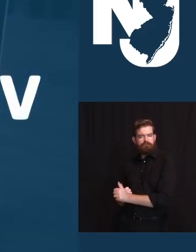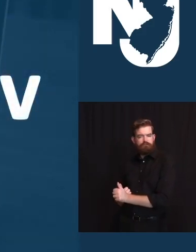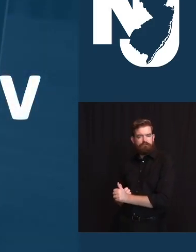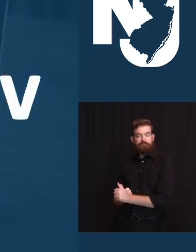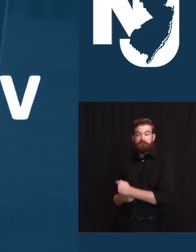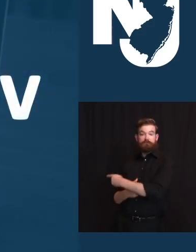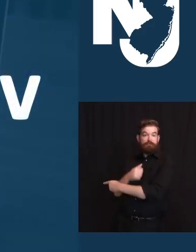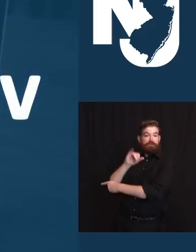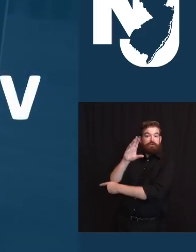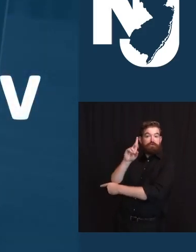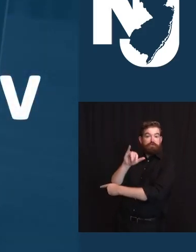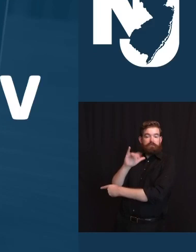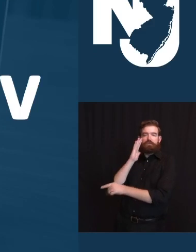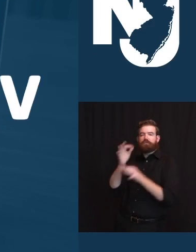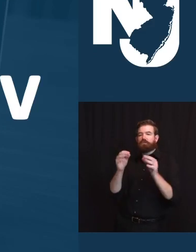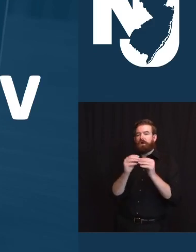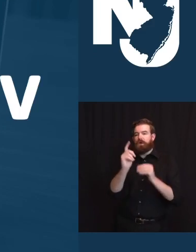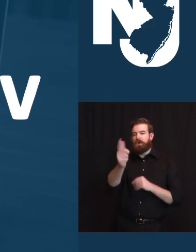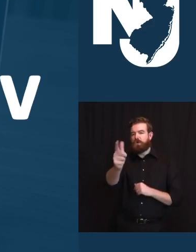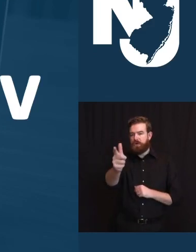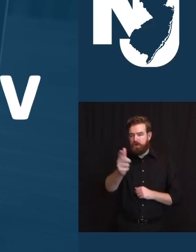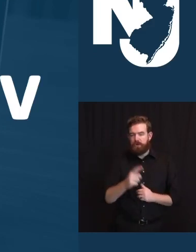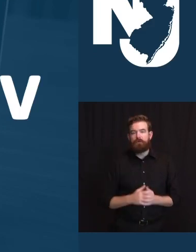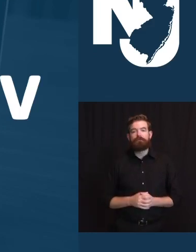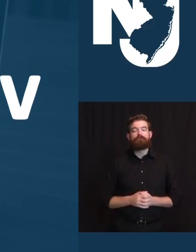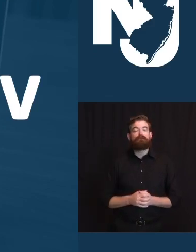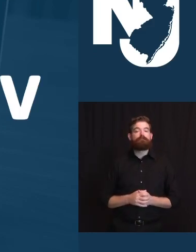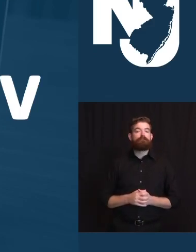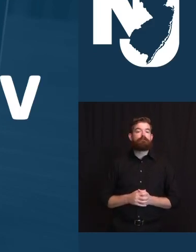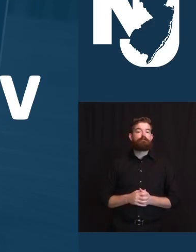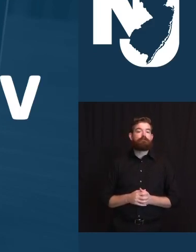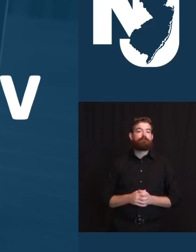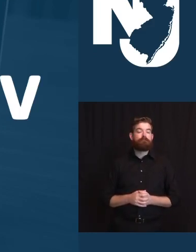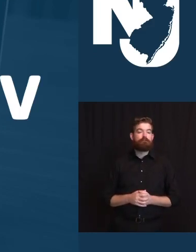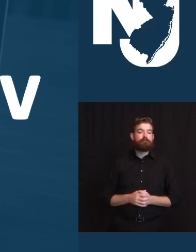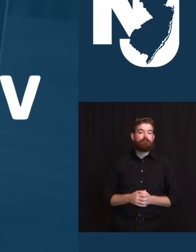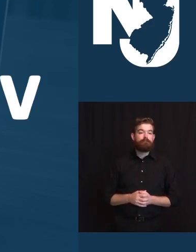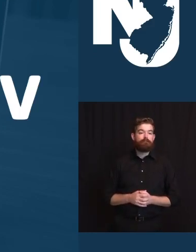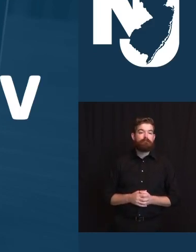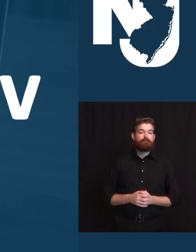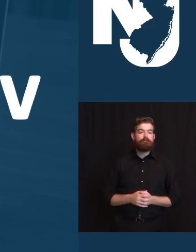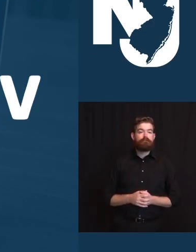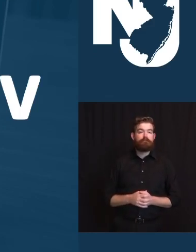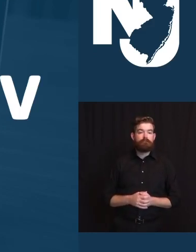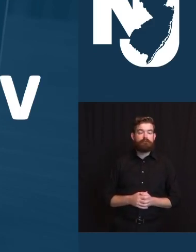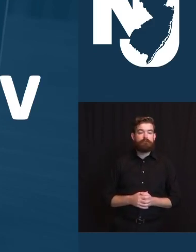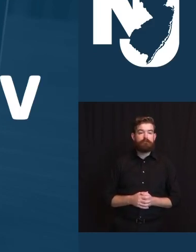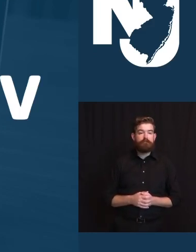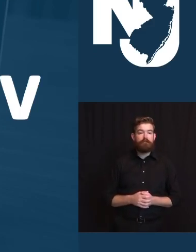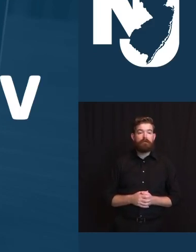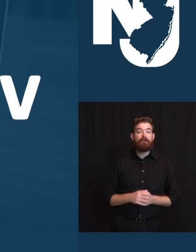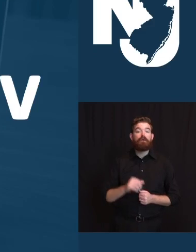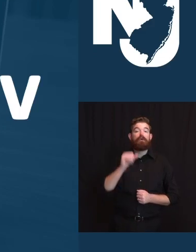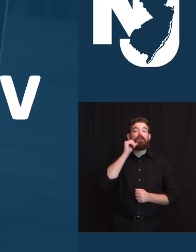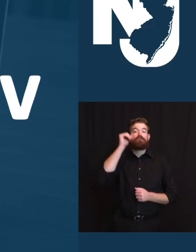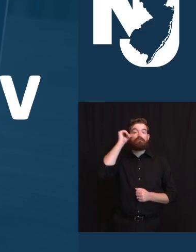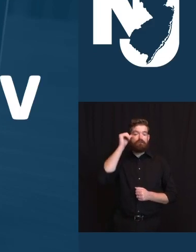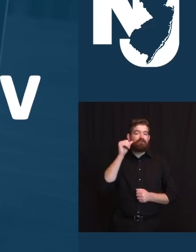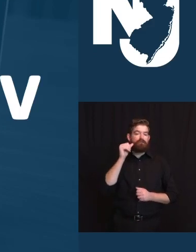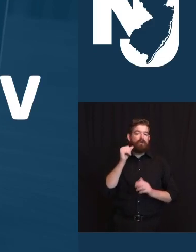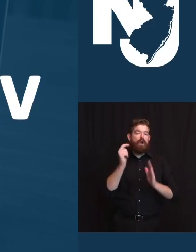General Gerbir Graywall, who was with us this morning and also gave outstanding remarks, that it has revoked the liquor license of the restaurant